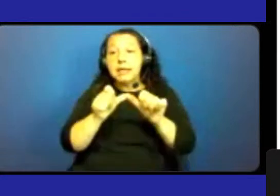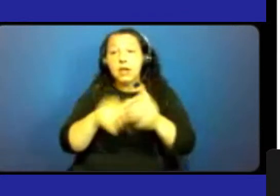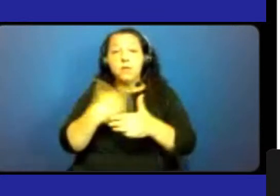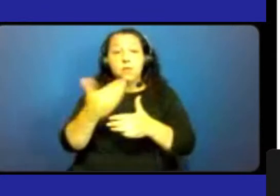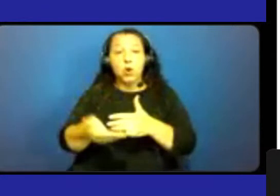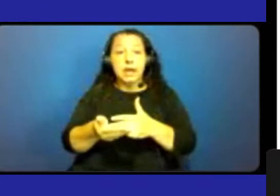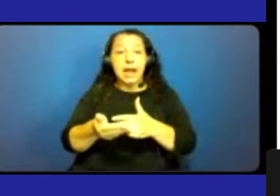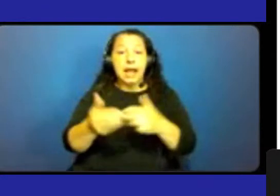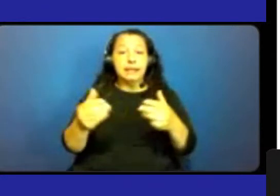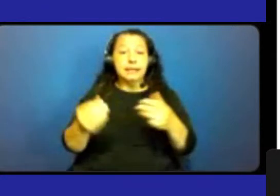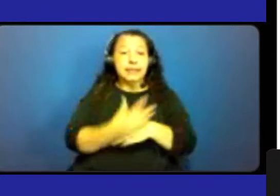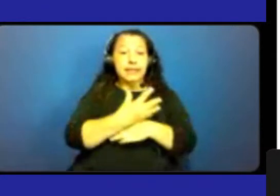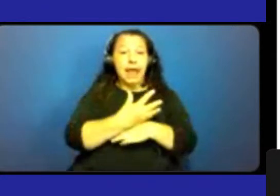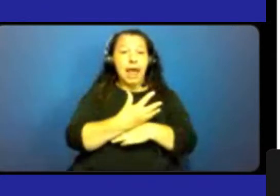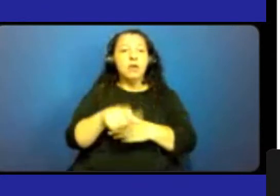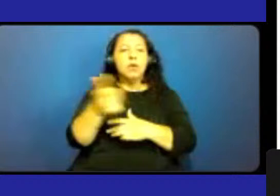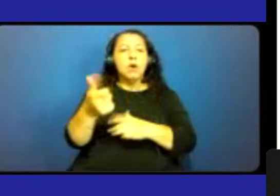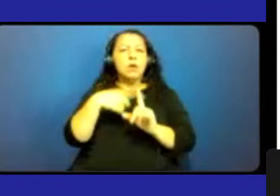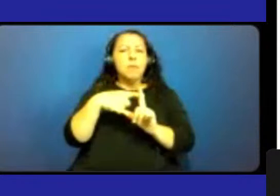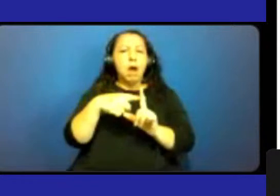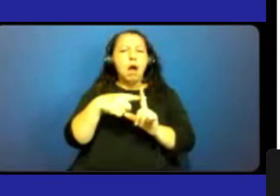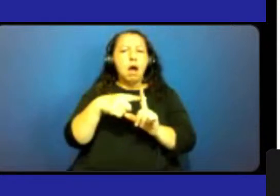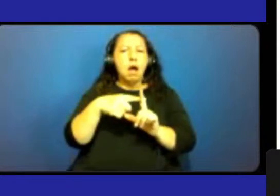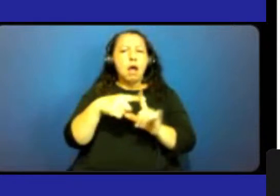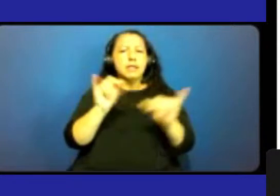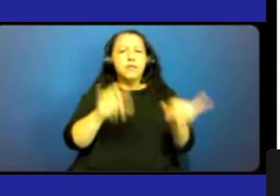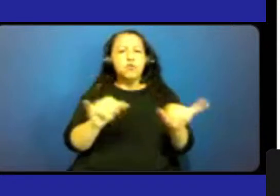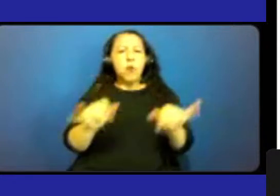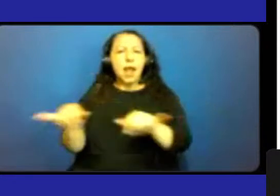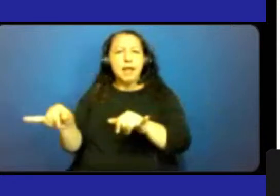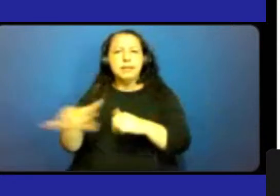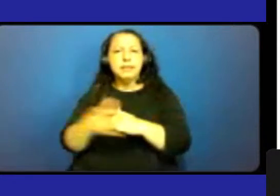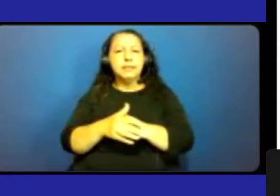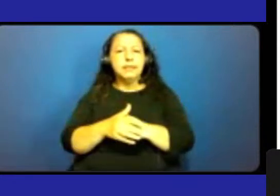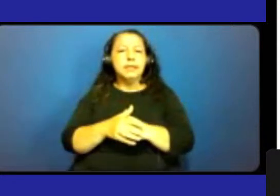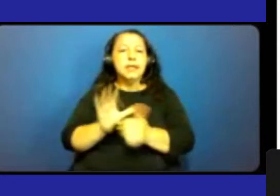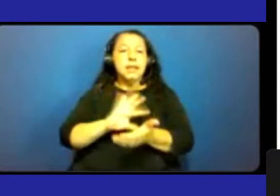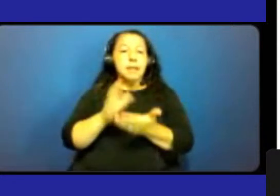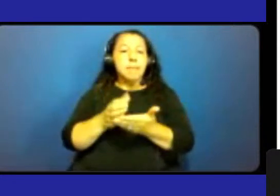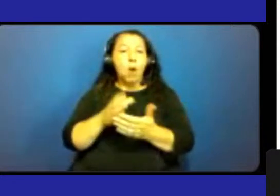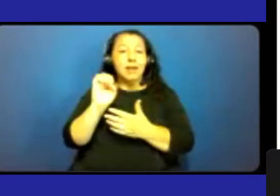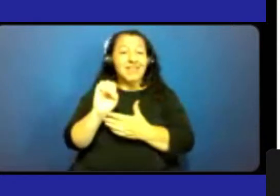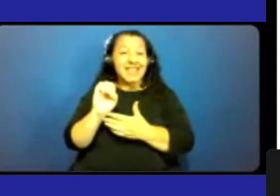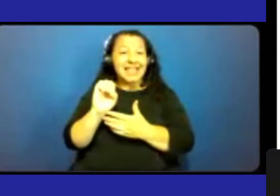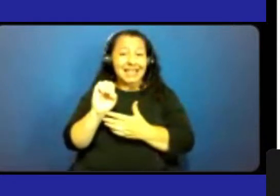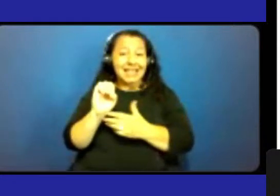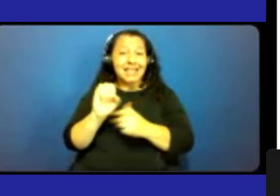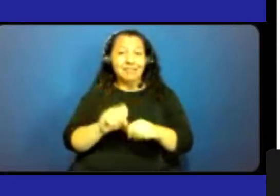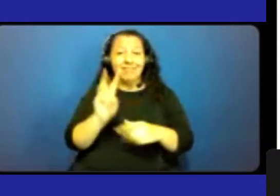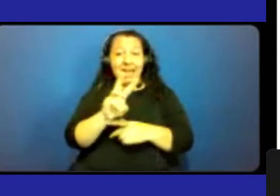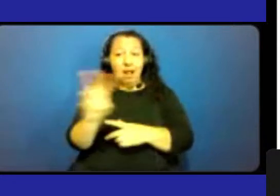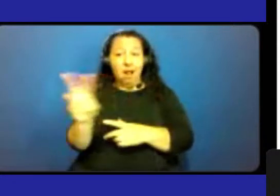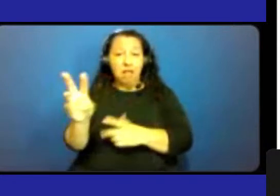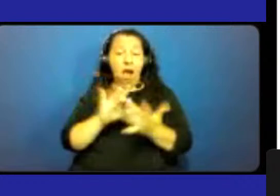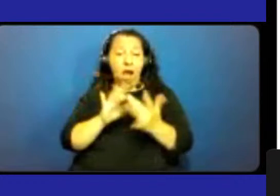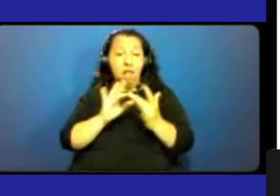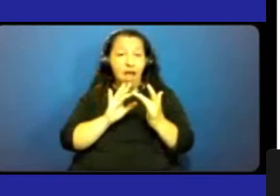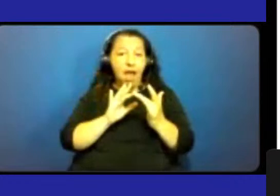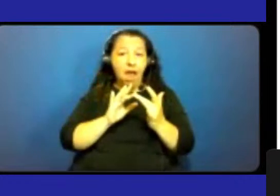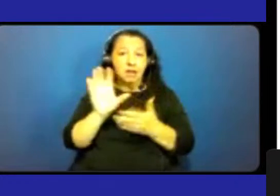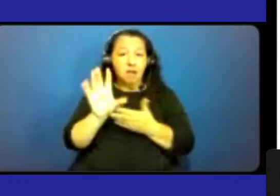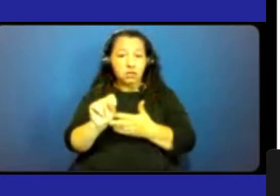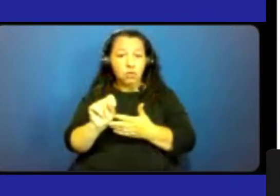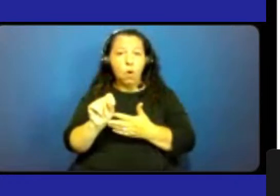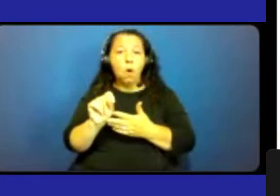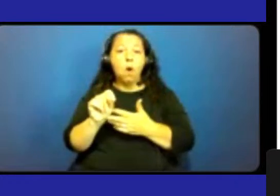other positive trends. Our number of e-consults remained above target and jumped above 100,000 for the